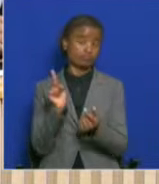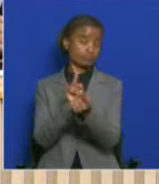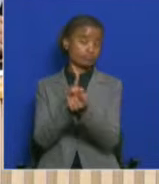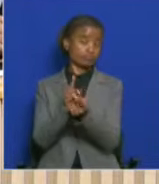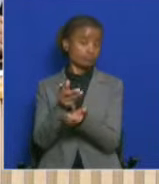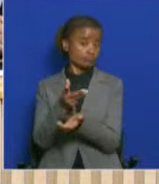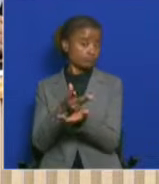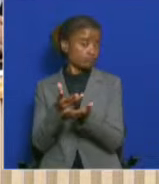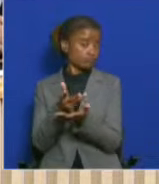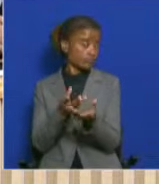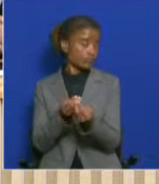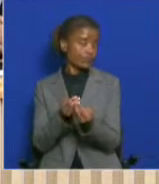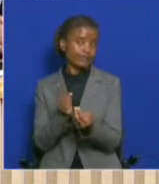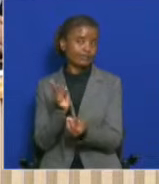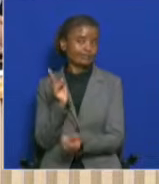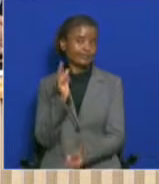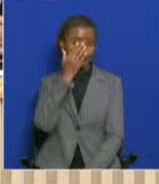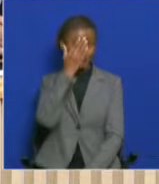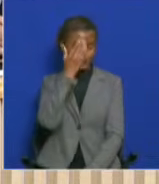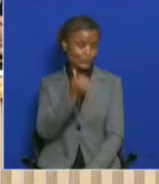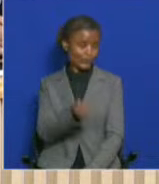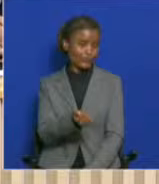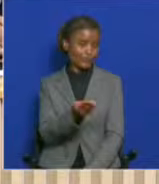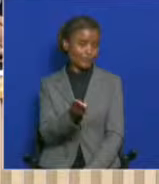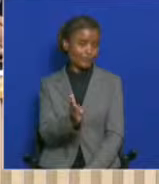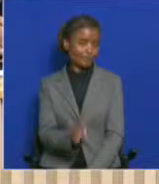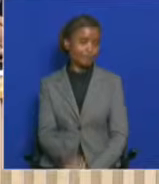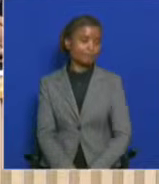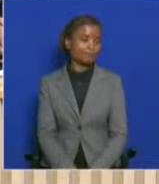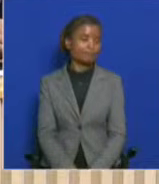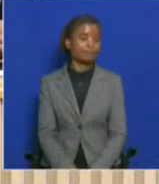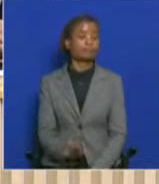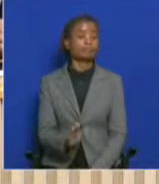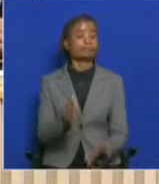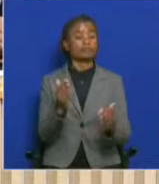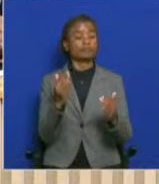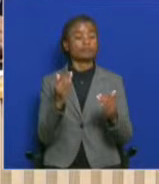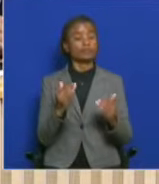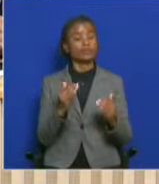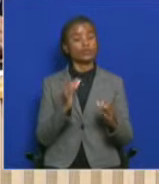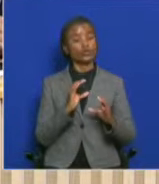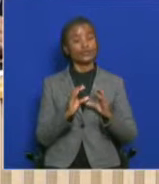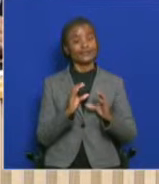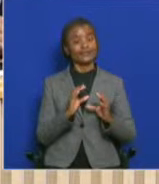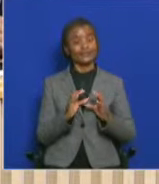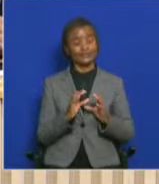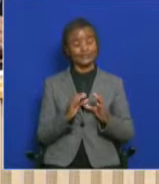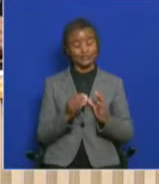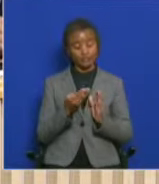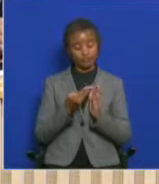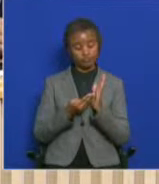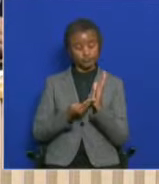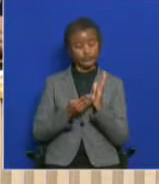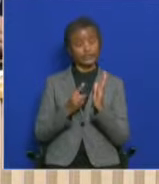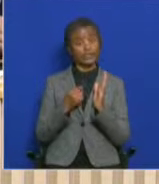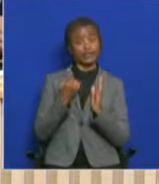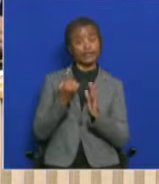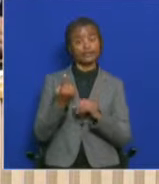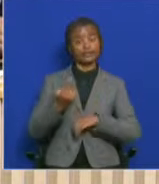But if we have a look at the next conversation, which is the next day, but it's at page